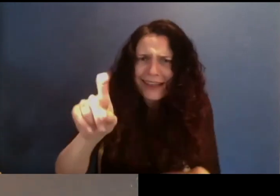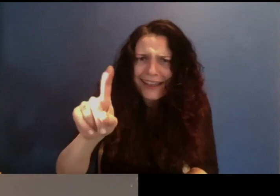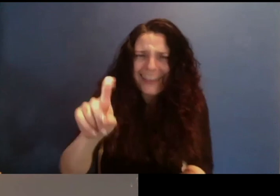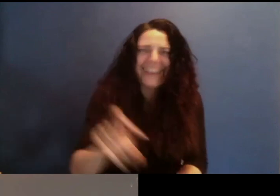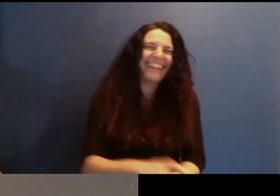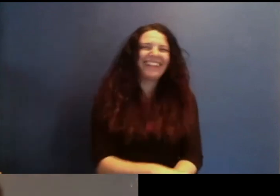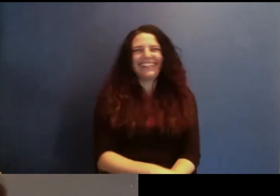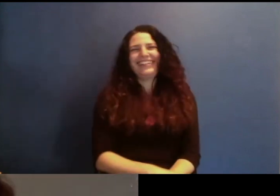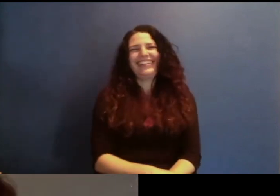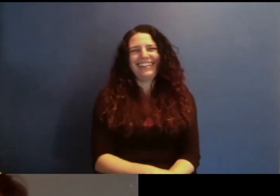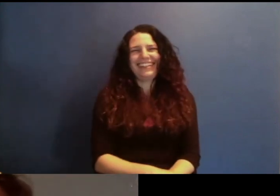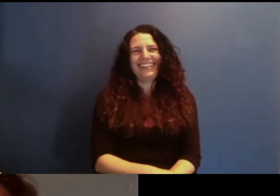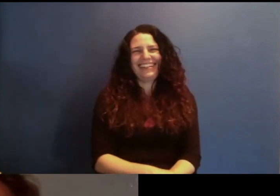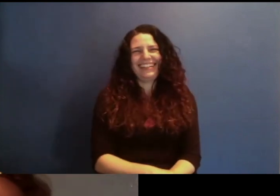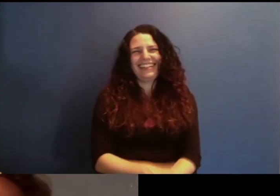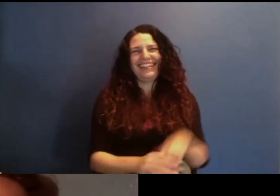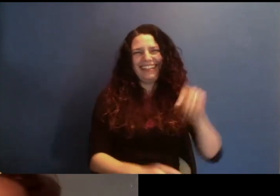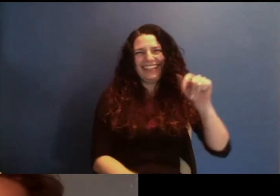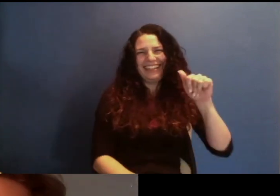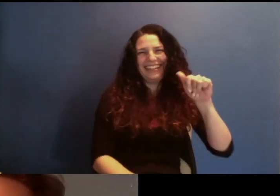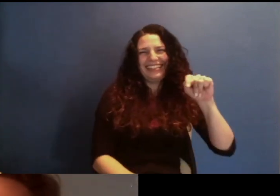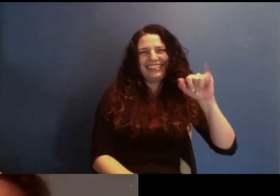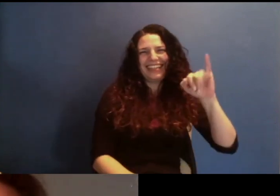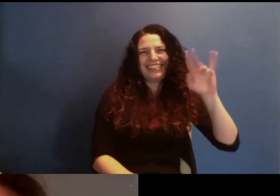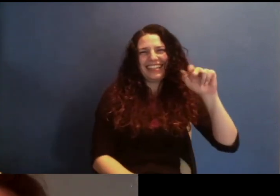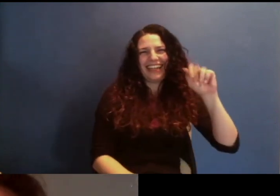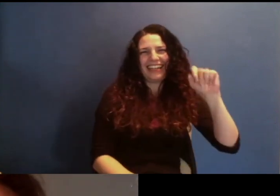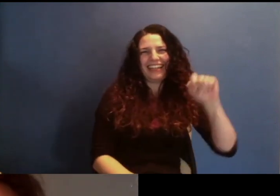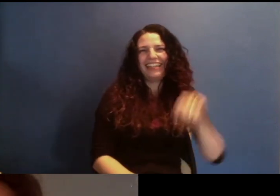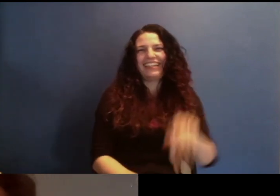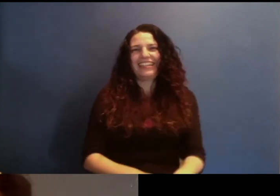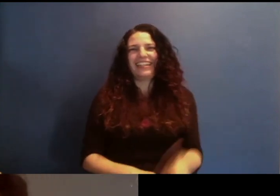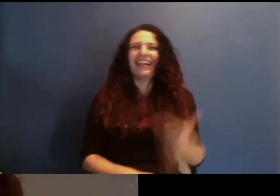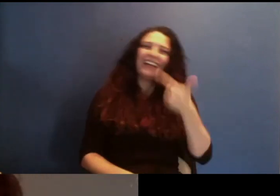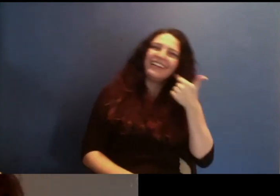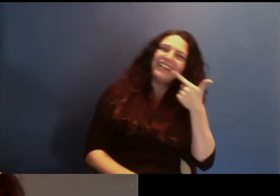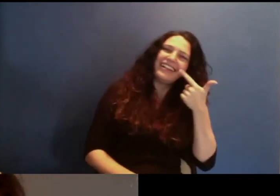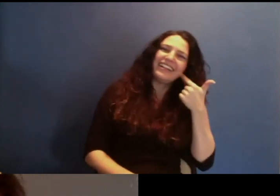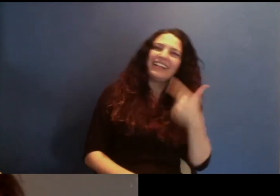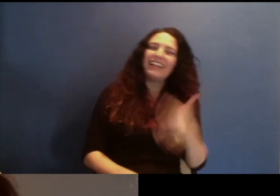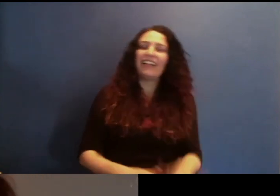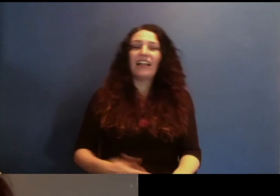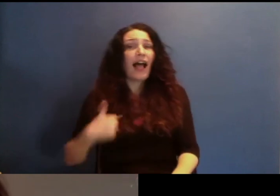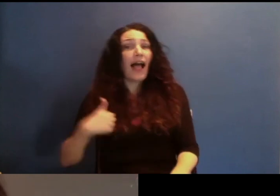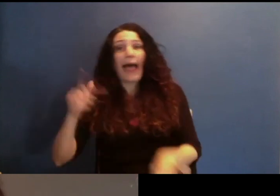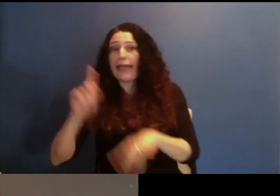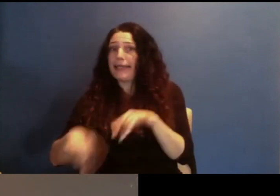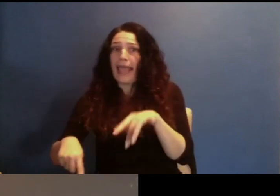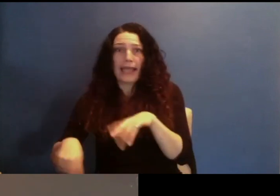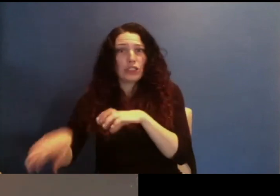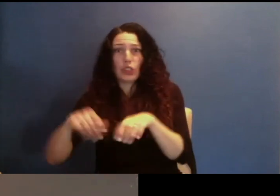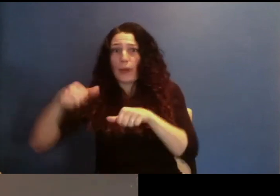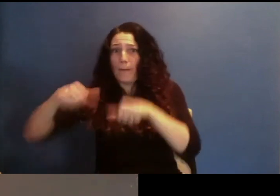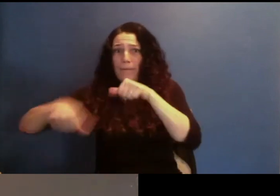Some people do puzzles, but that's ableist because I can't fucking get those puzzle pieces